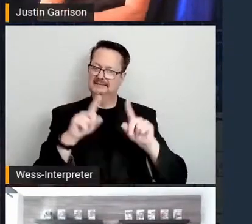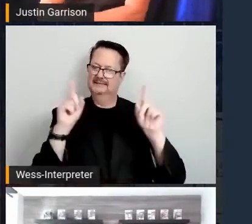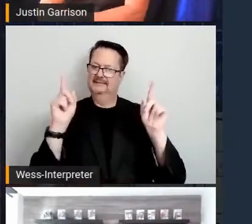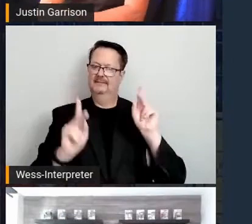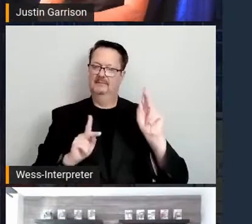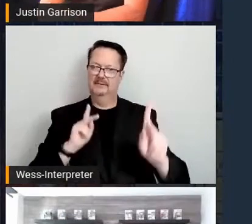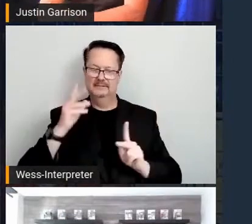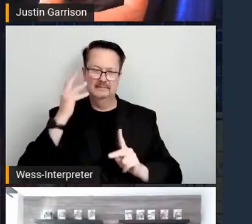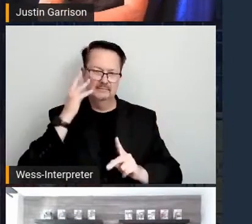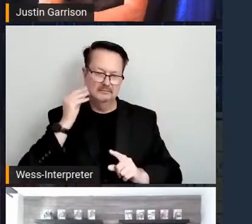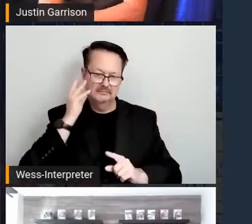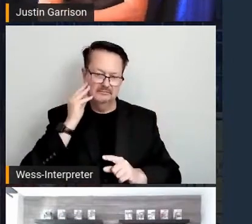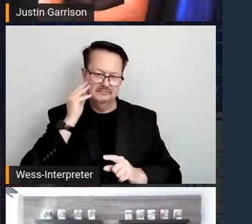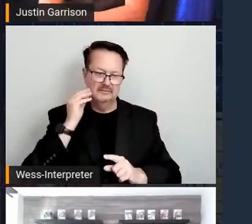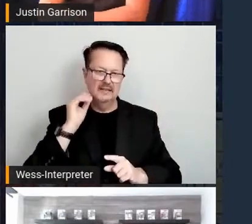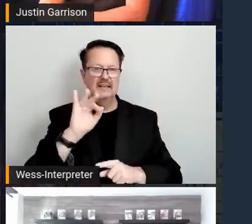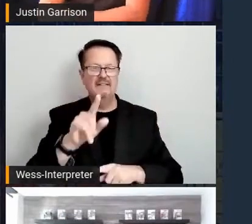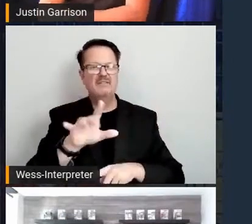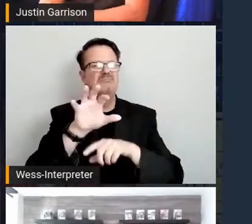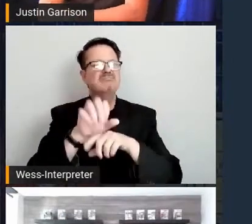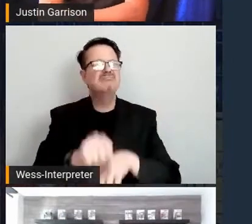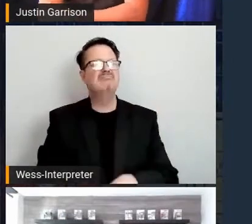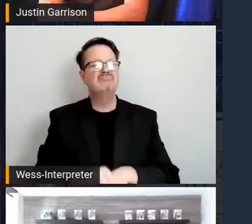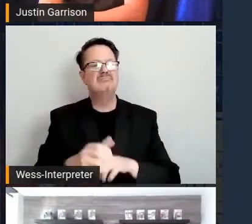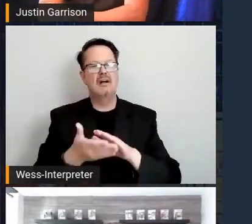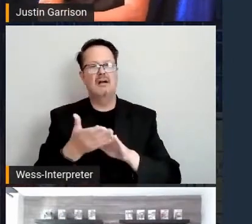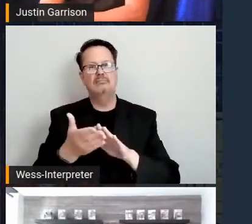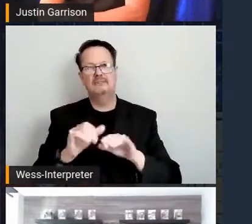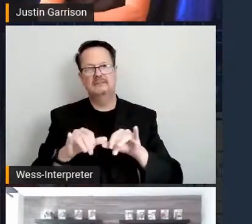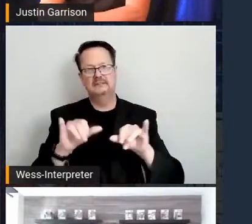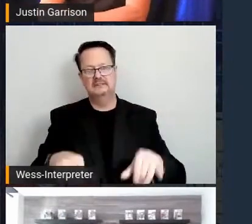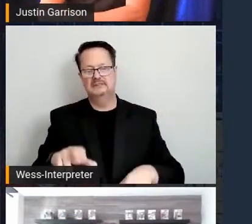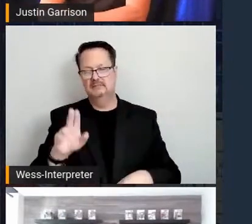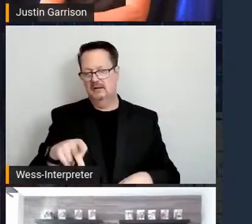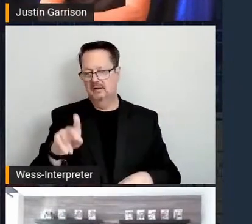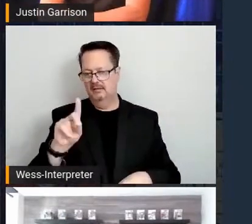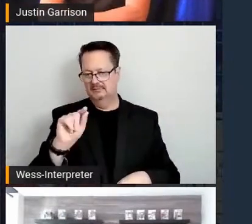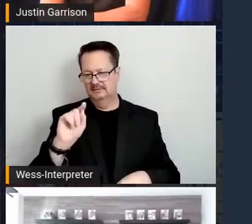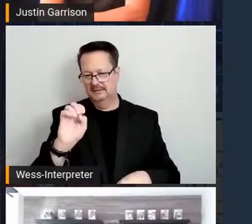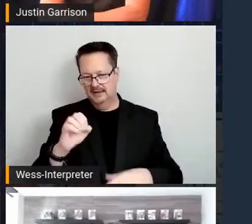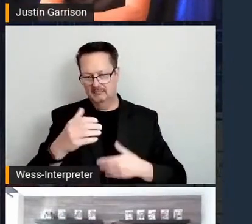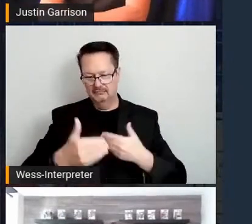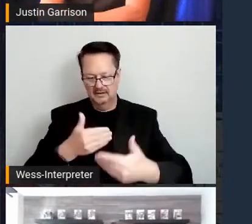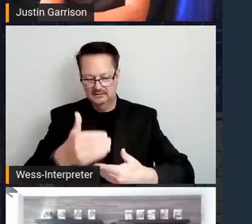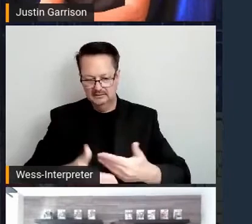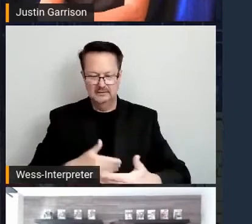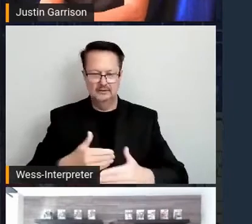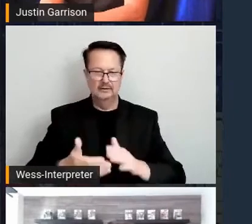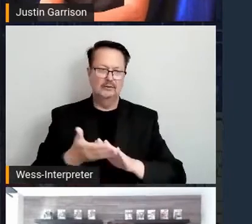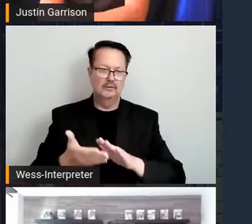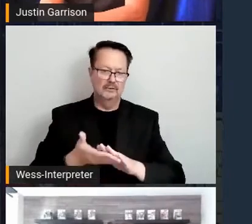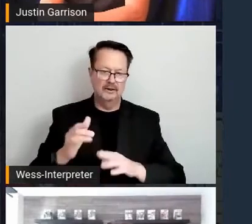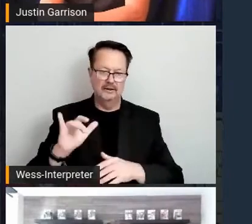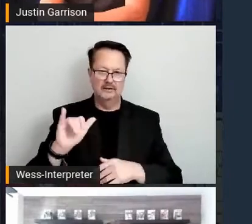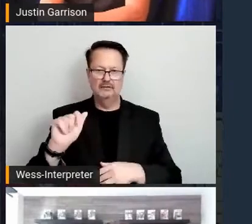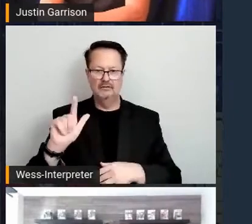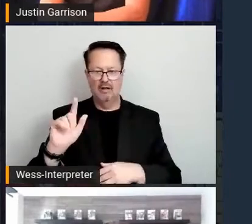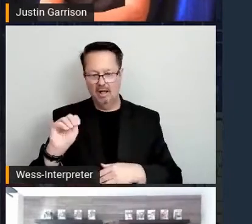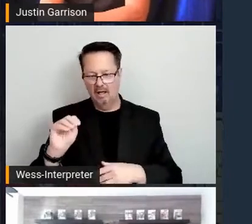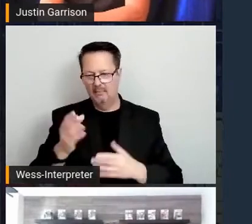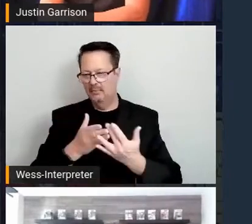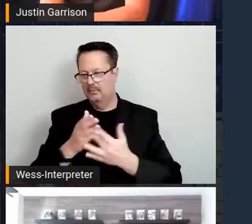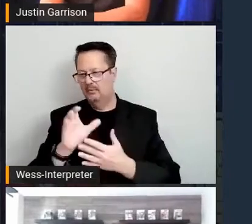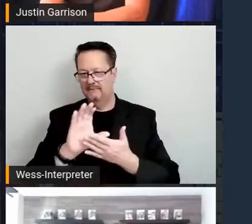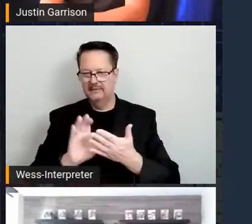If you come from the traditional operating system update process, like you're running yum updates through some kind of configuration management tool